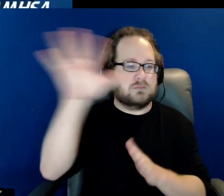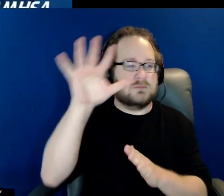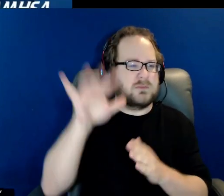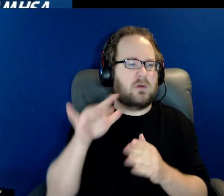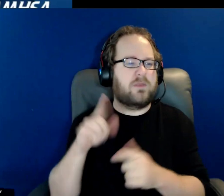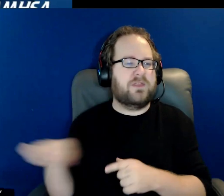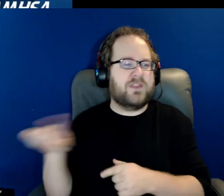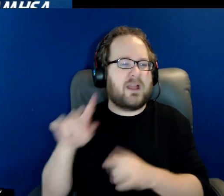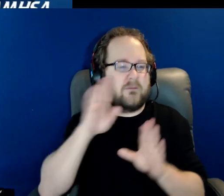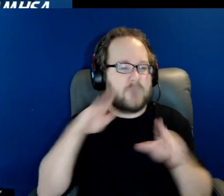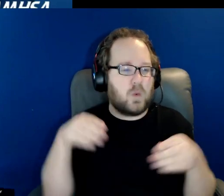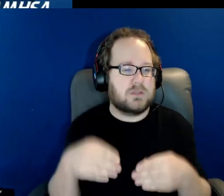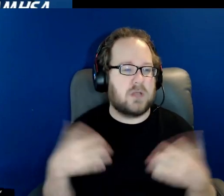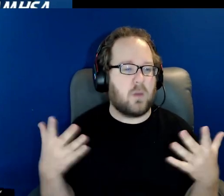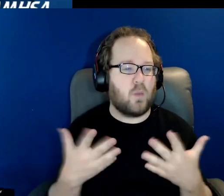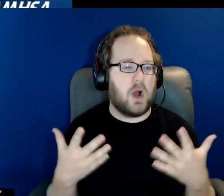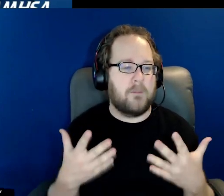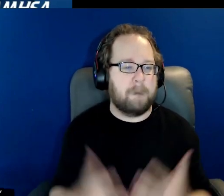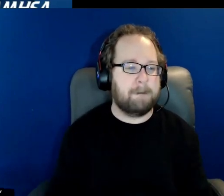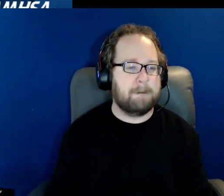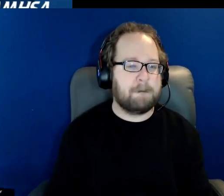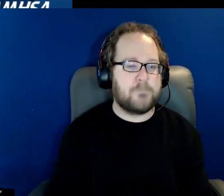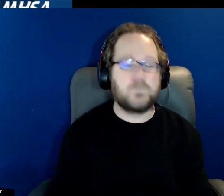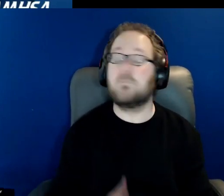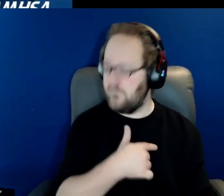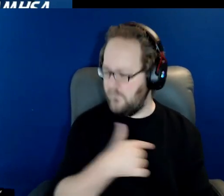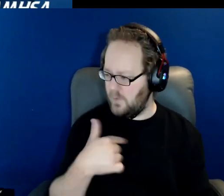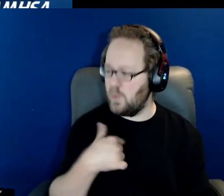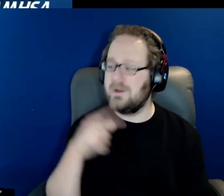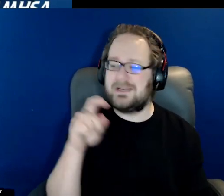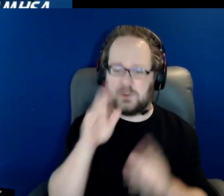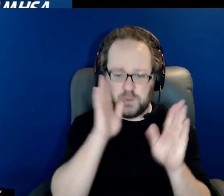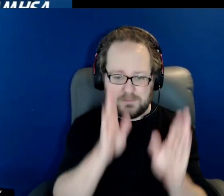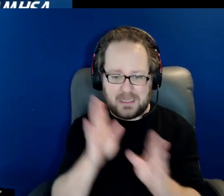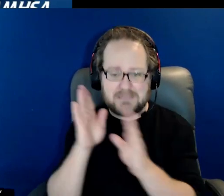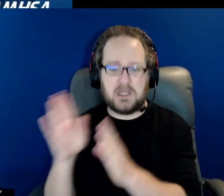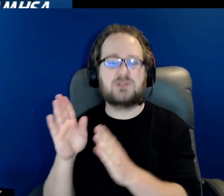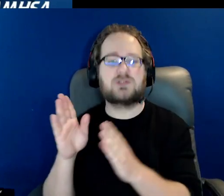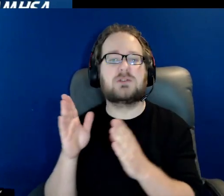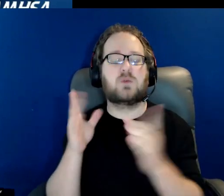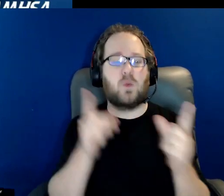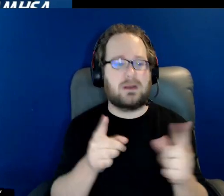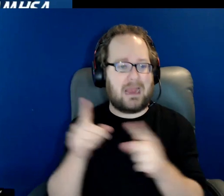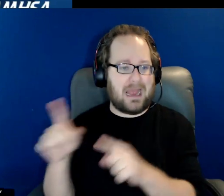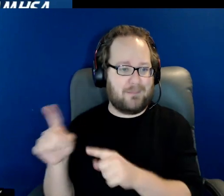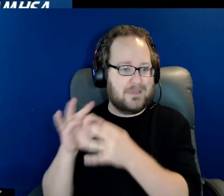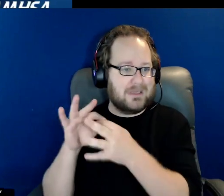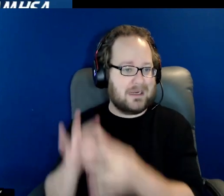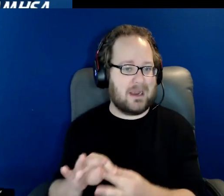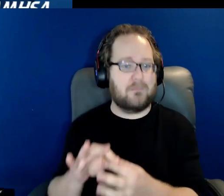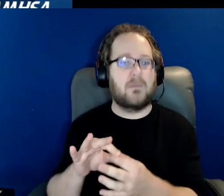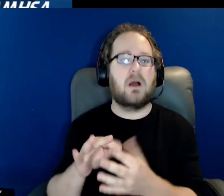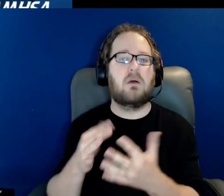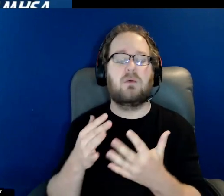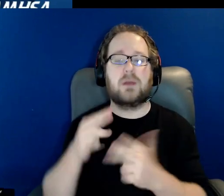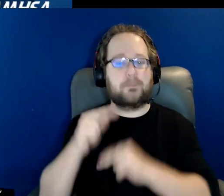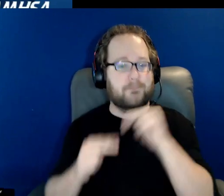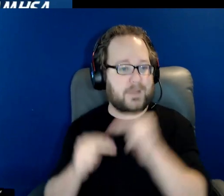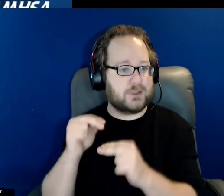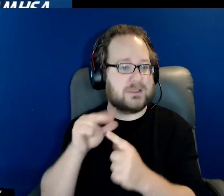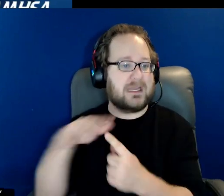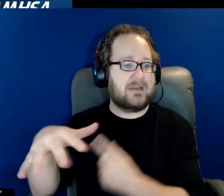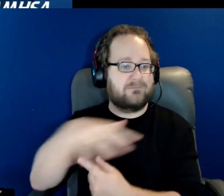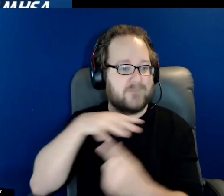Well, we all need to be paying attention to what's happening around what's allowable for built environment, how things are changing,